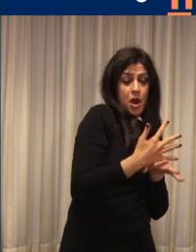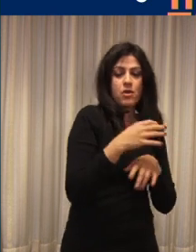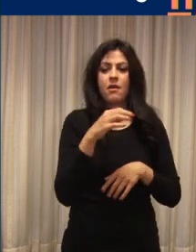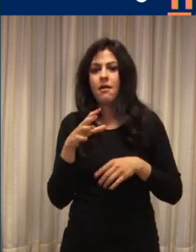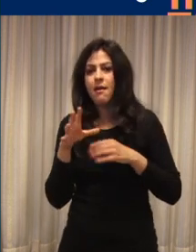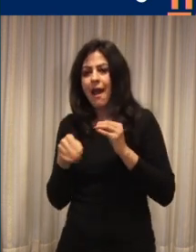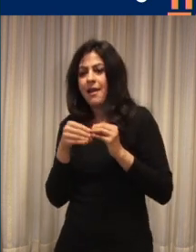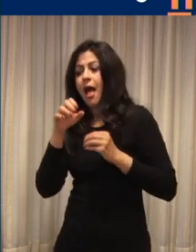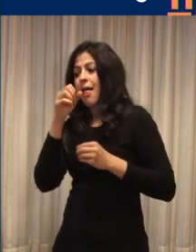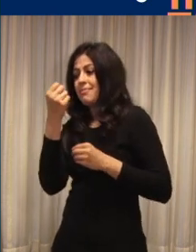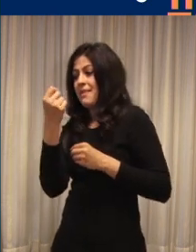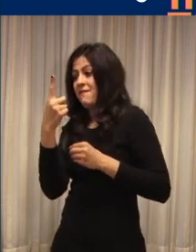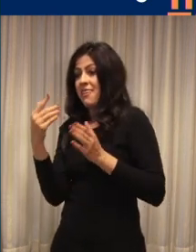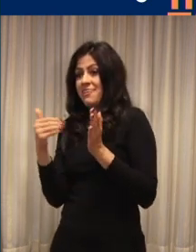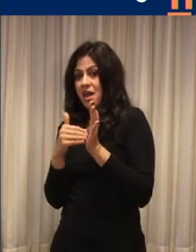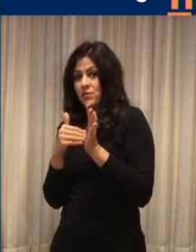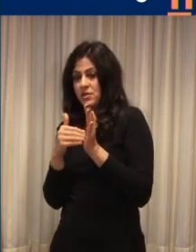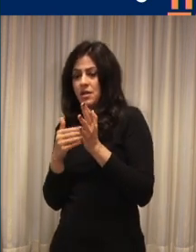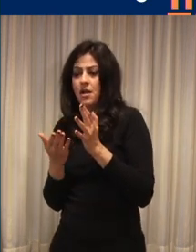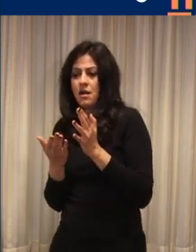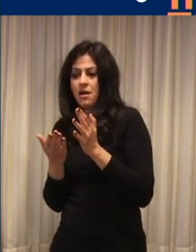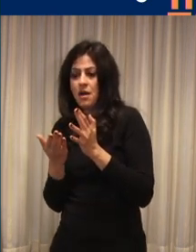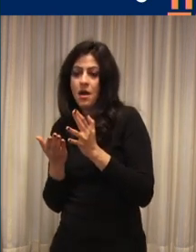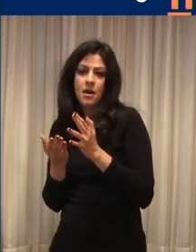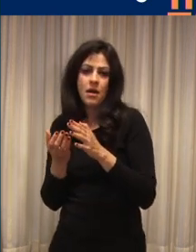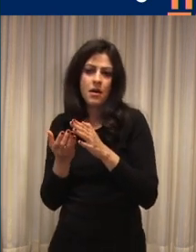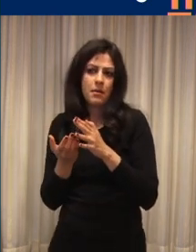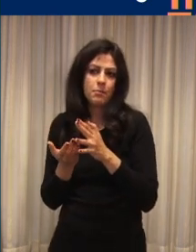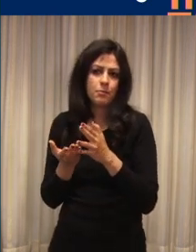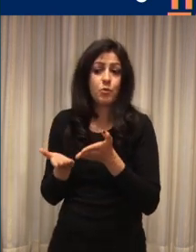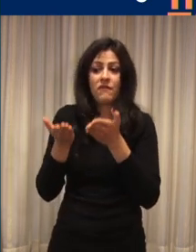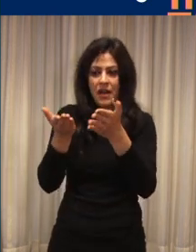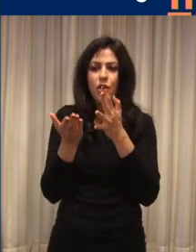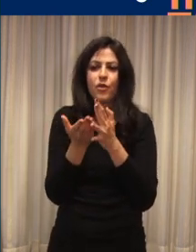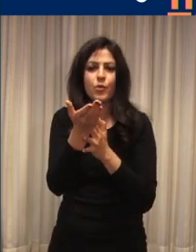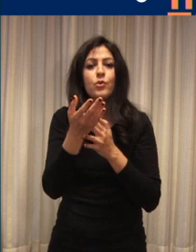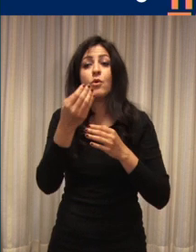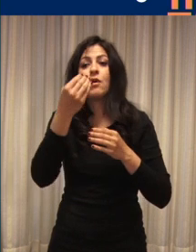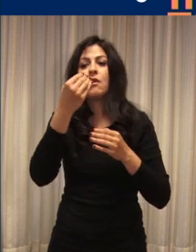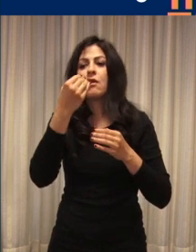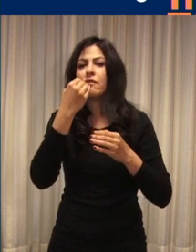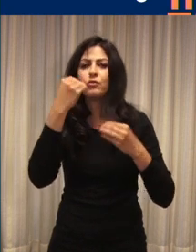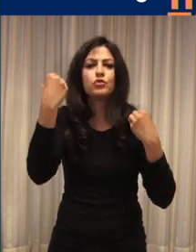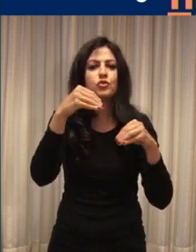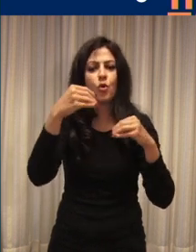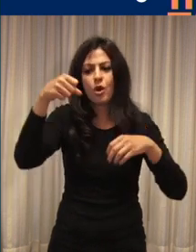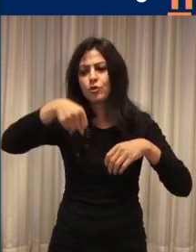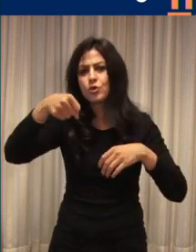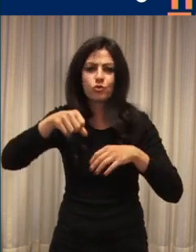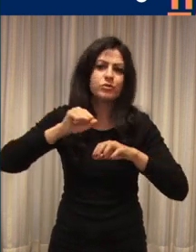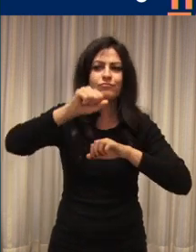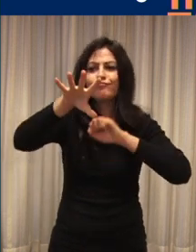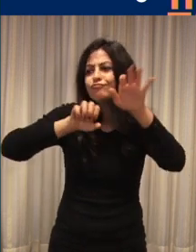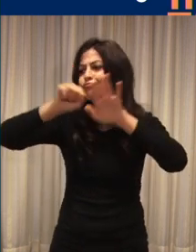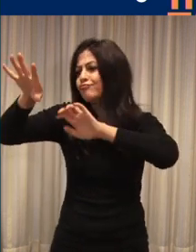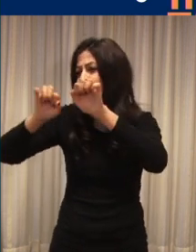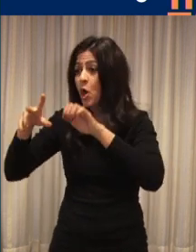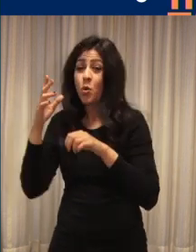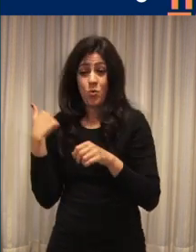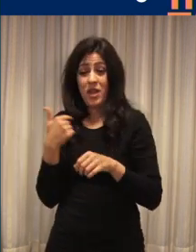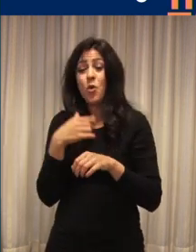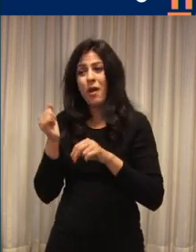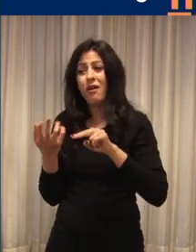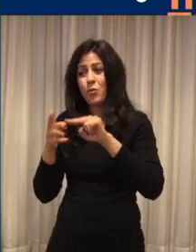11,000 provided through delivery of groceries, and we're going to be ramping up more and more grocery delivery to families in